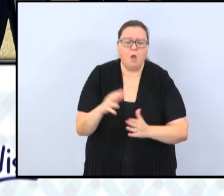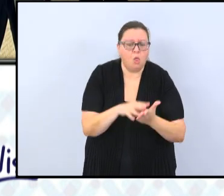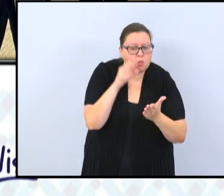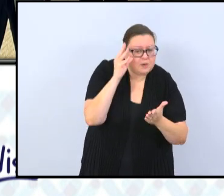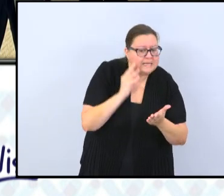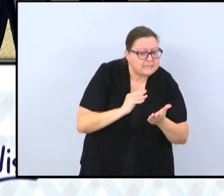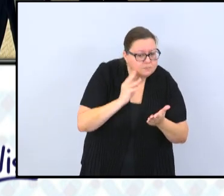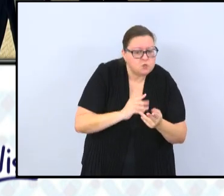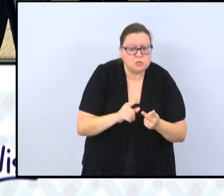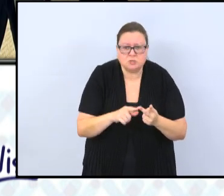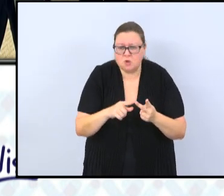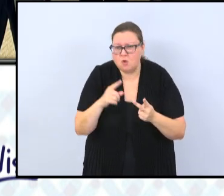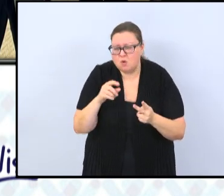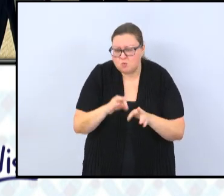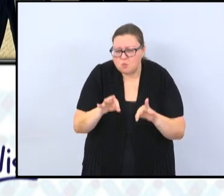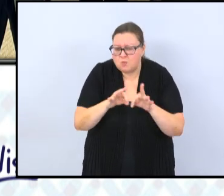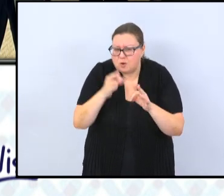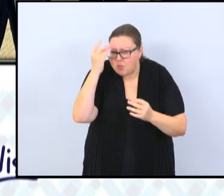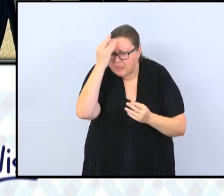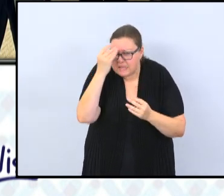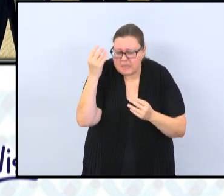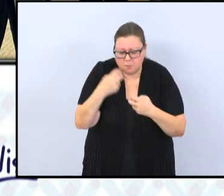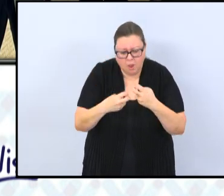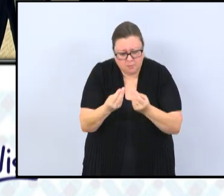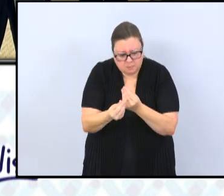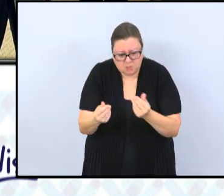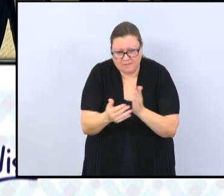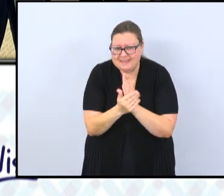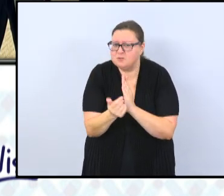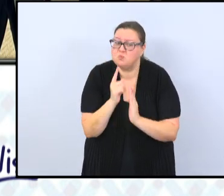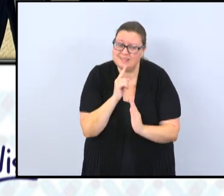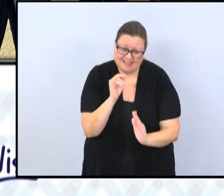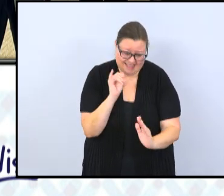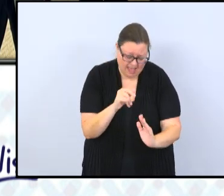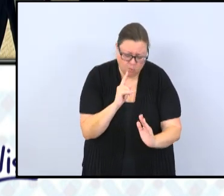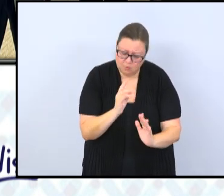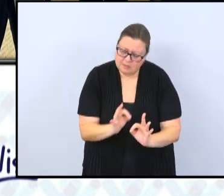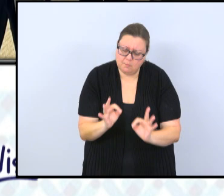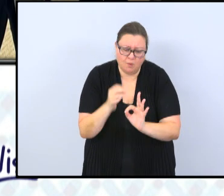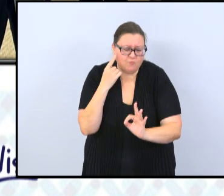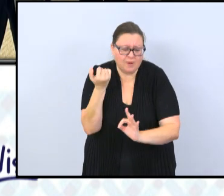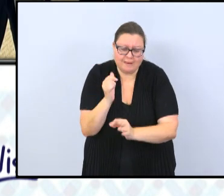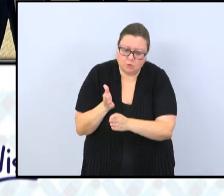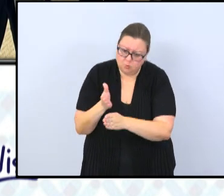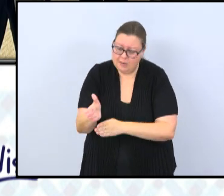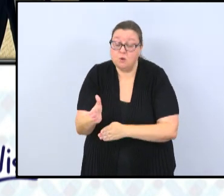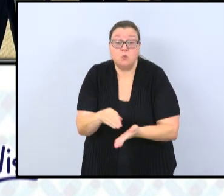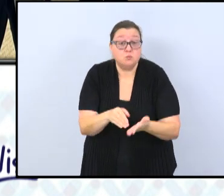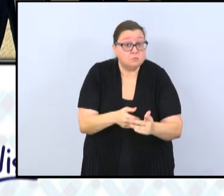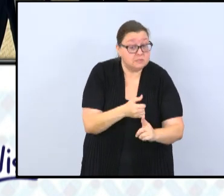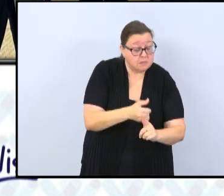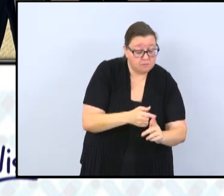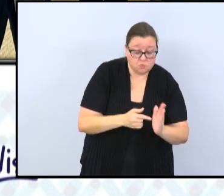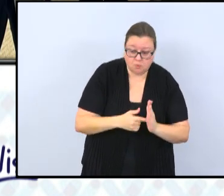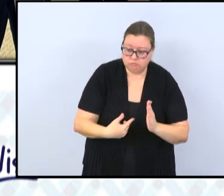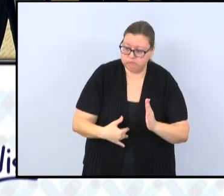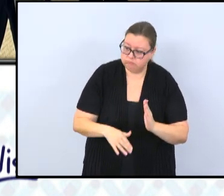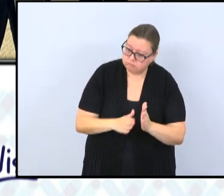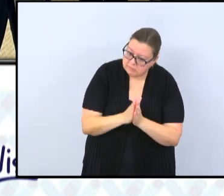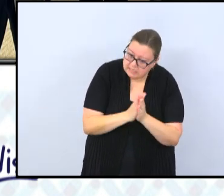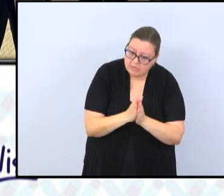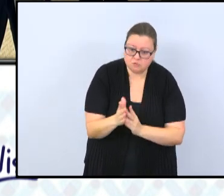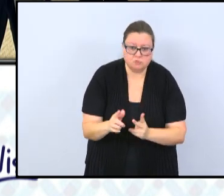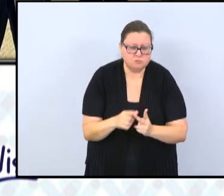critical thinking and problem-solving skills essential for any career. Our students showed remarkable dedication,